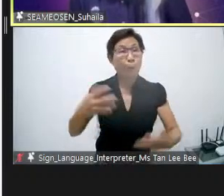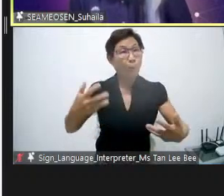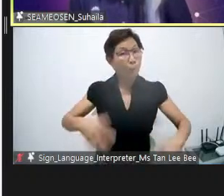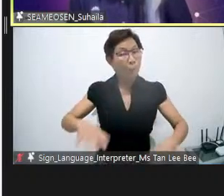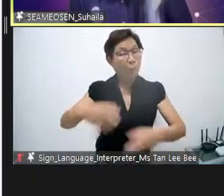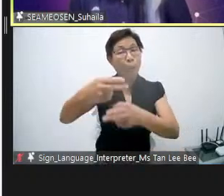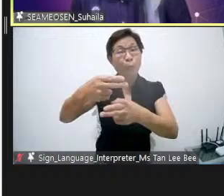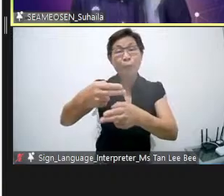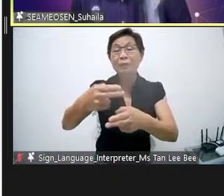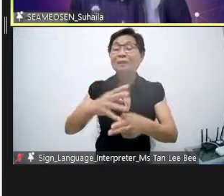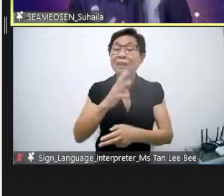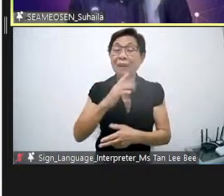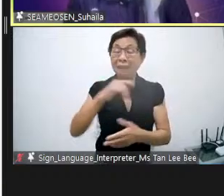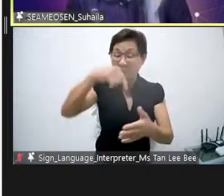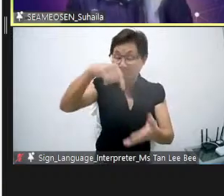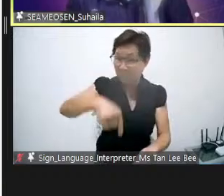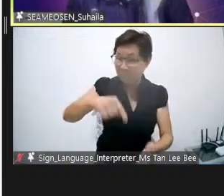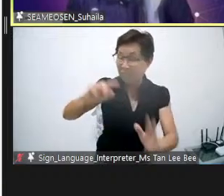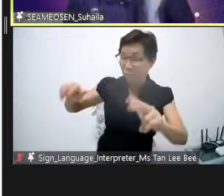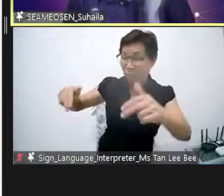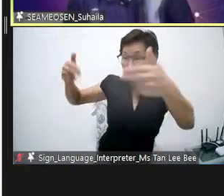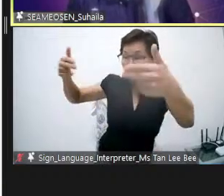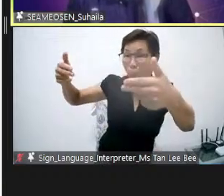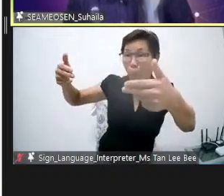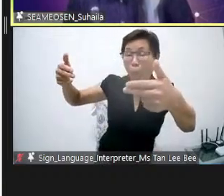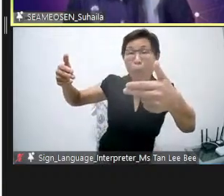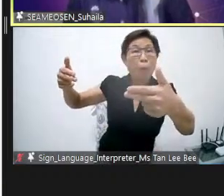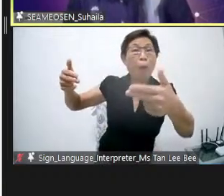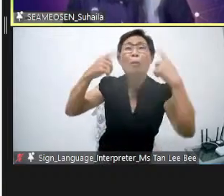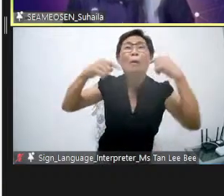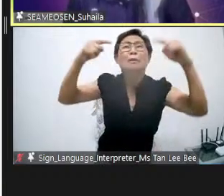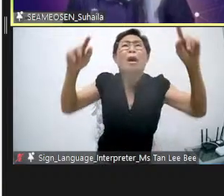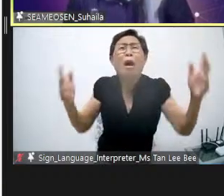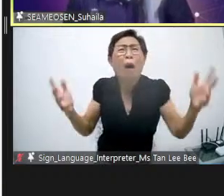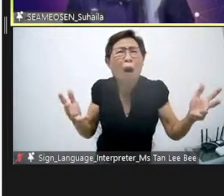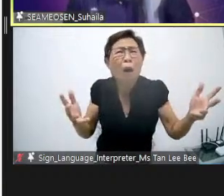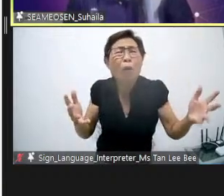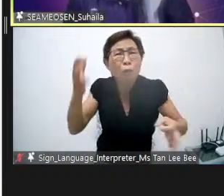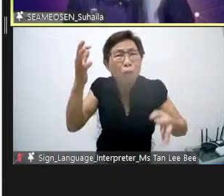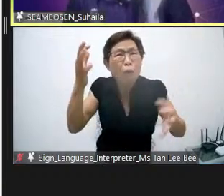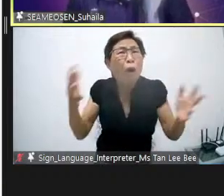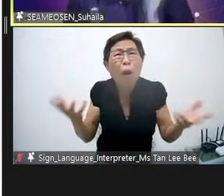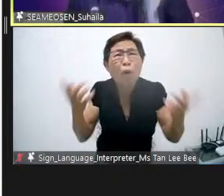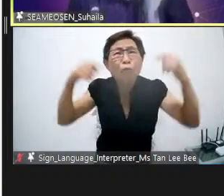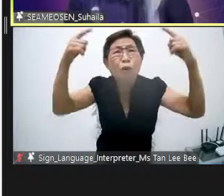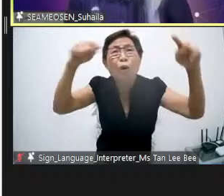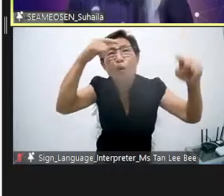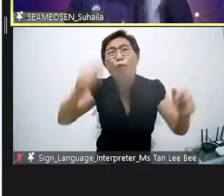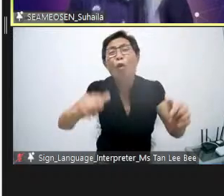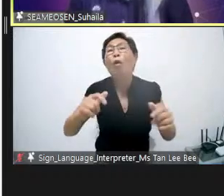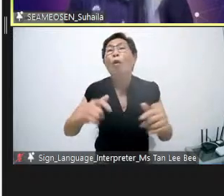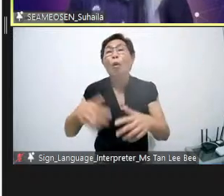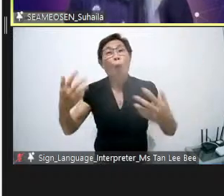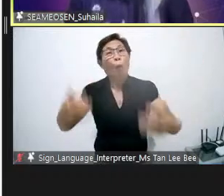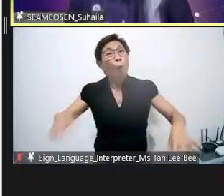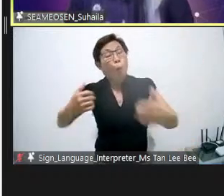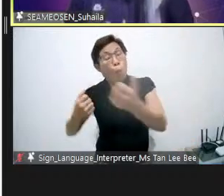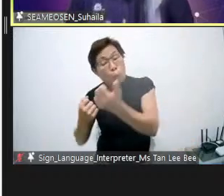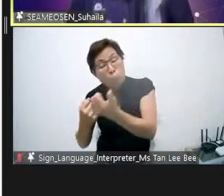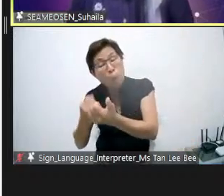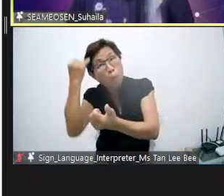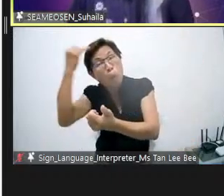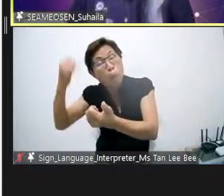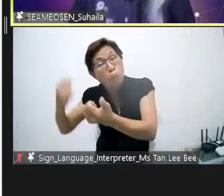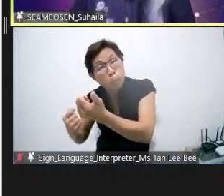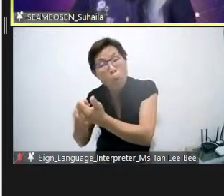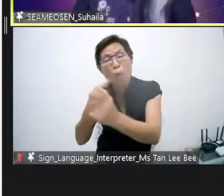mention that this webinar would not have been materialized if it had not been for the great support and ideas from